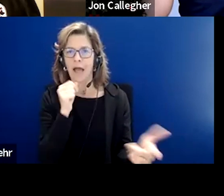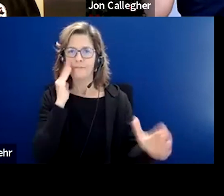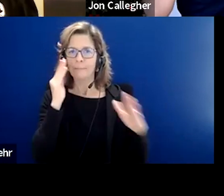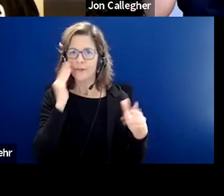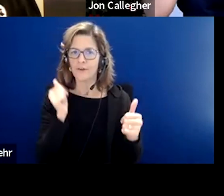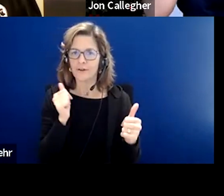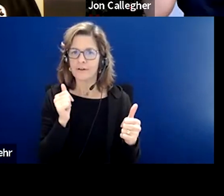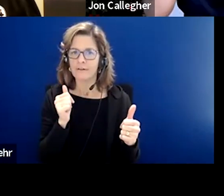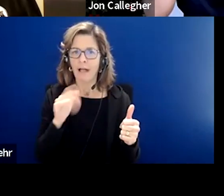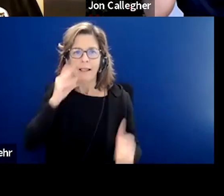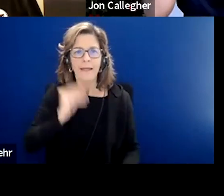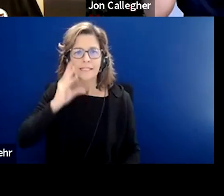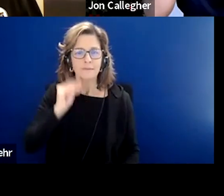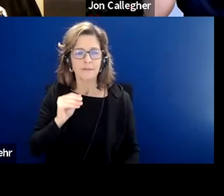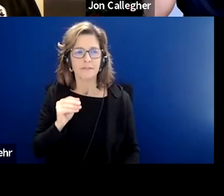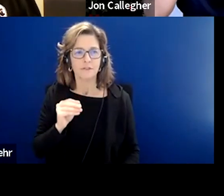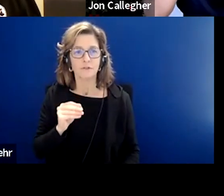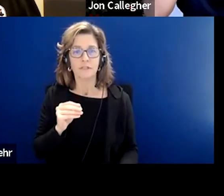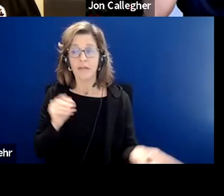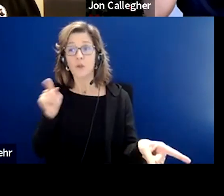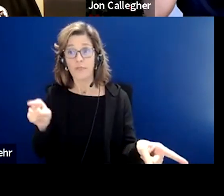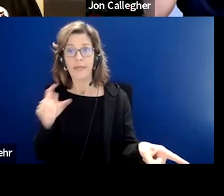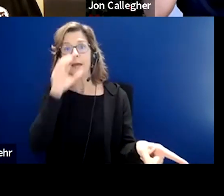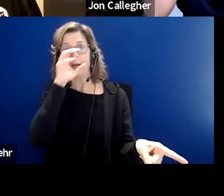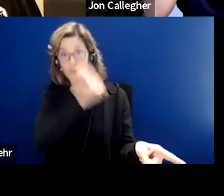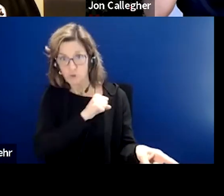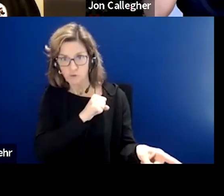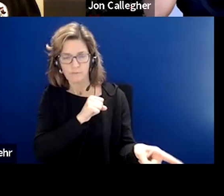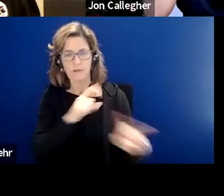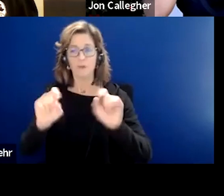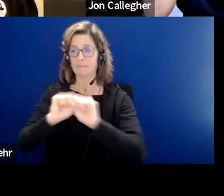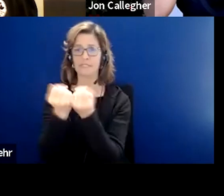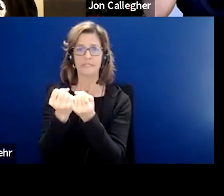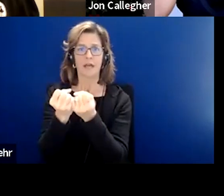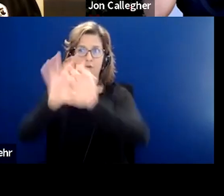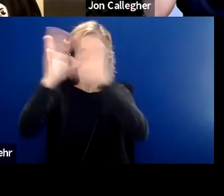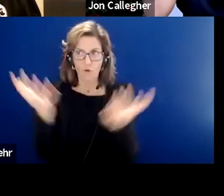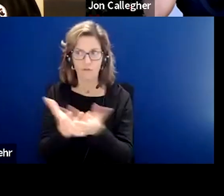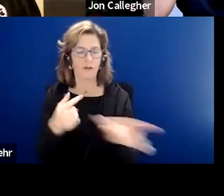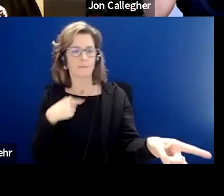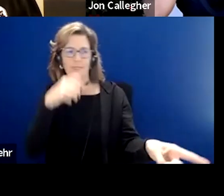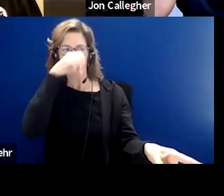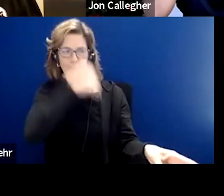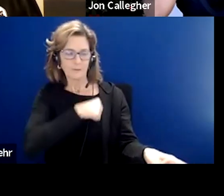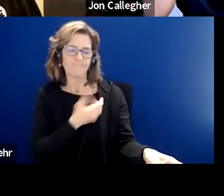people with disabilities that they assume aren't capable or aren't going to be able to